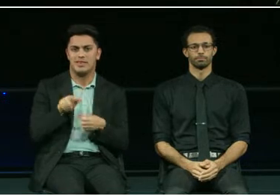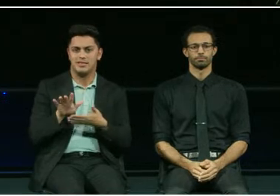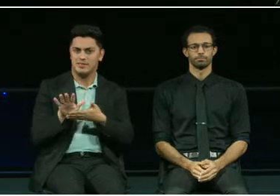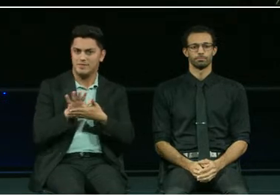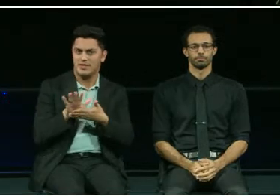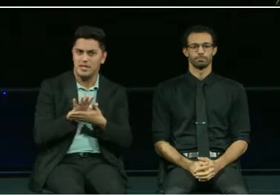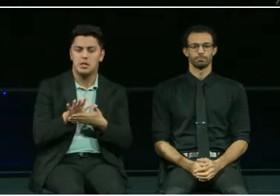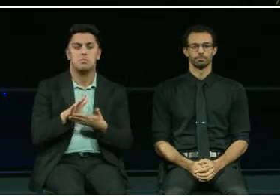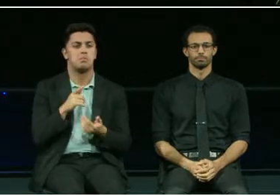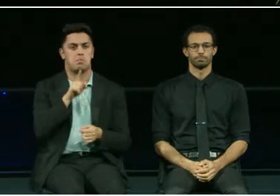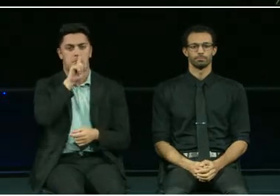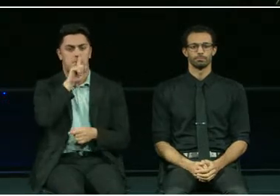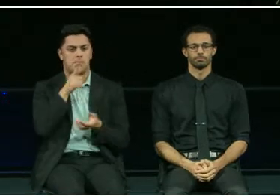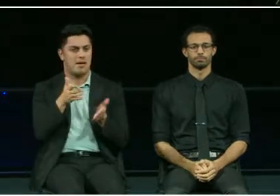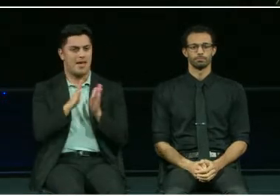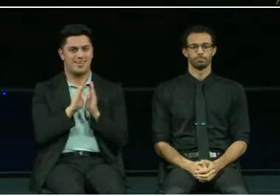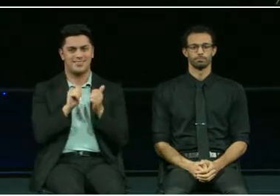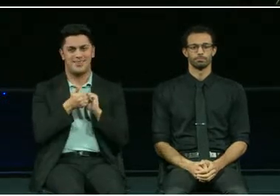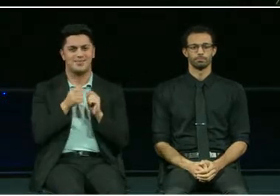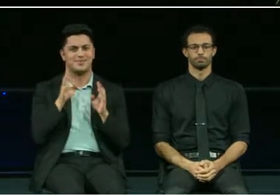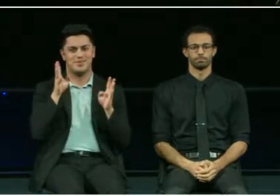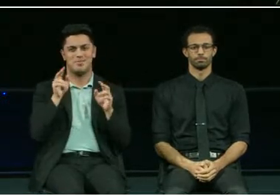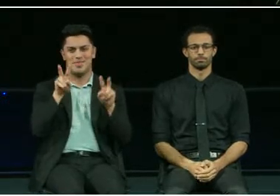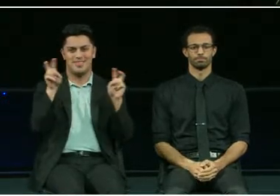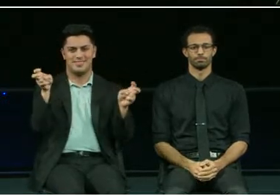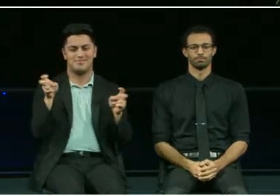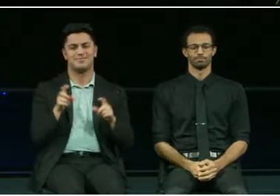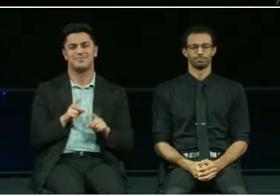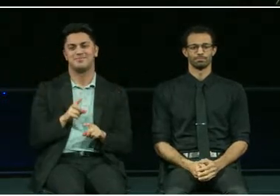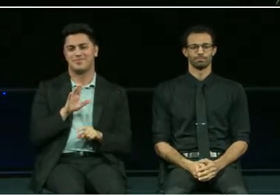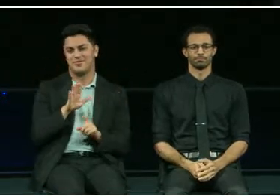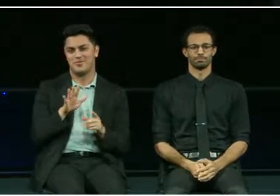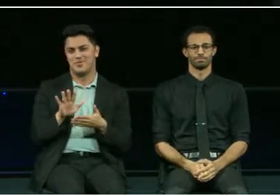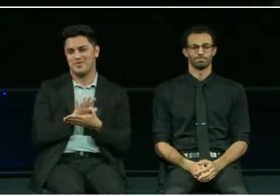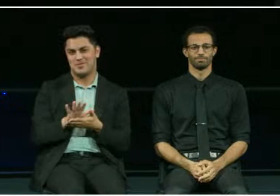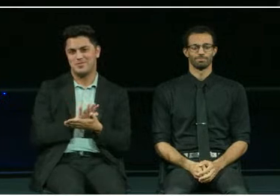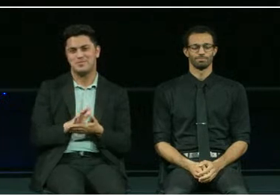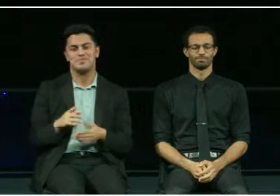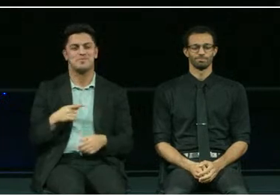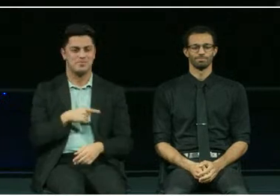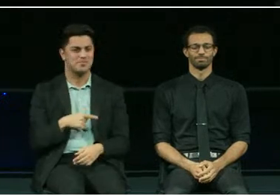film? I won't ask you how did you come upon the subject of your film.